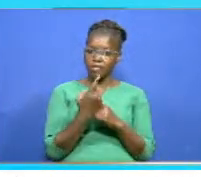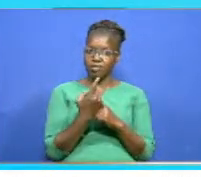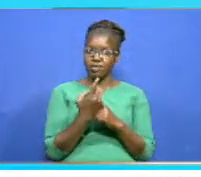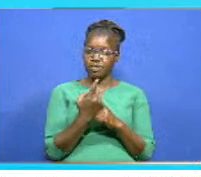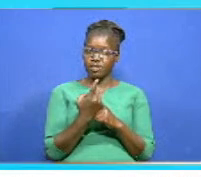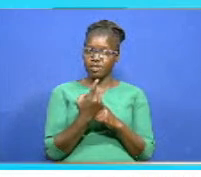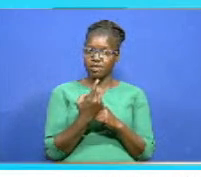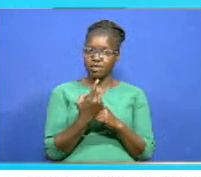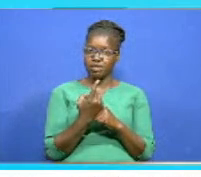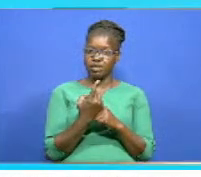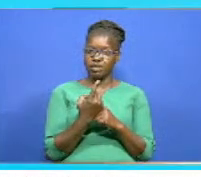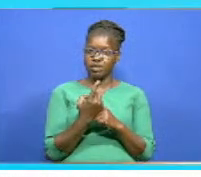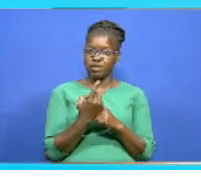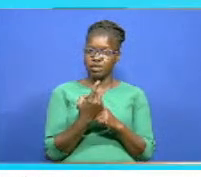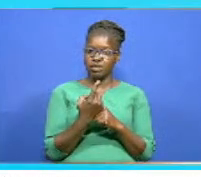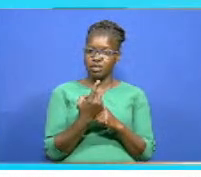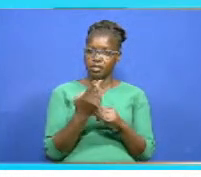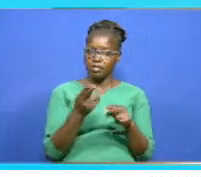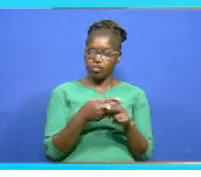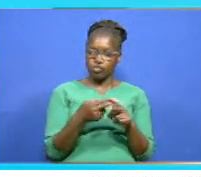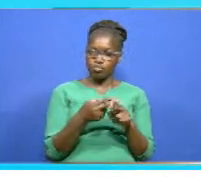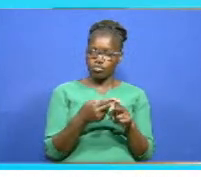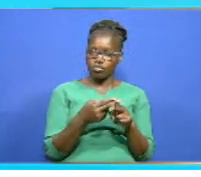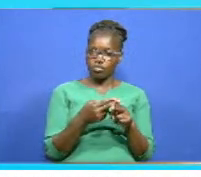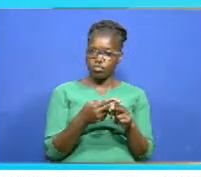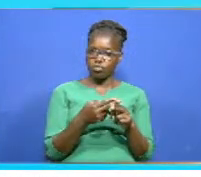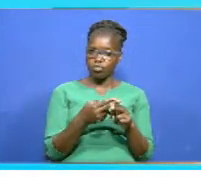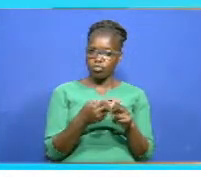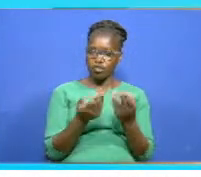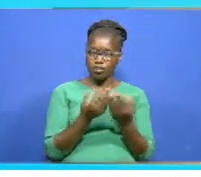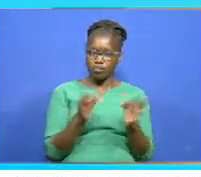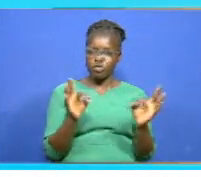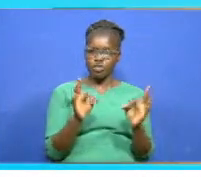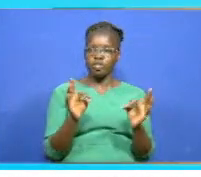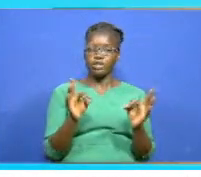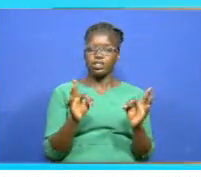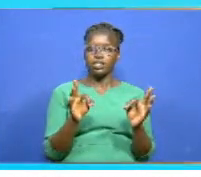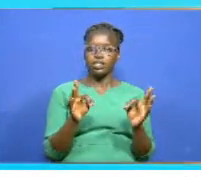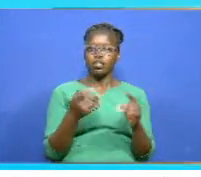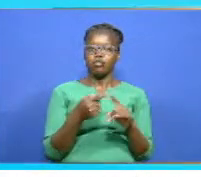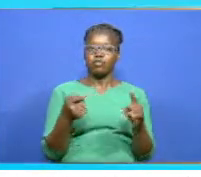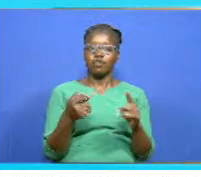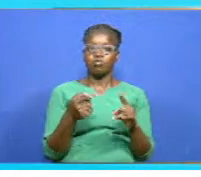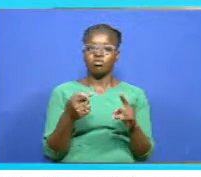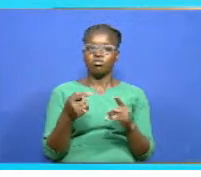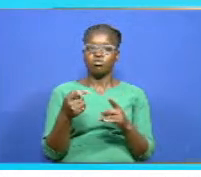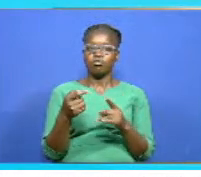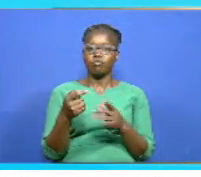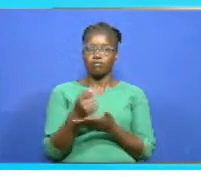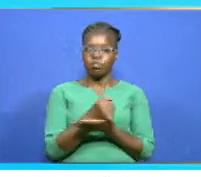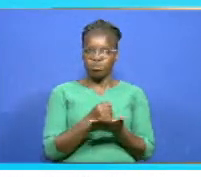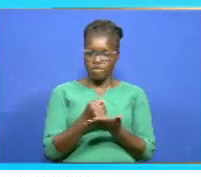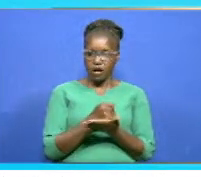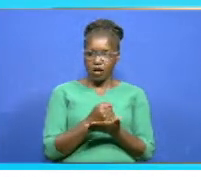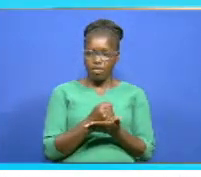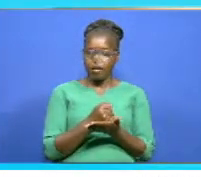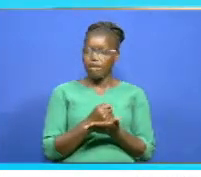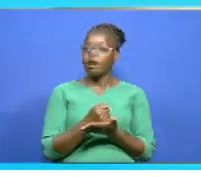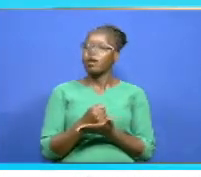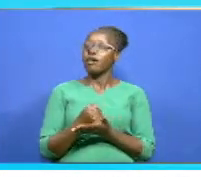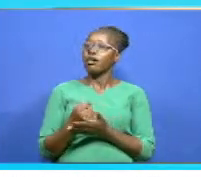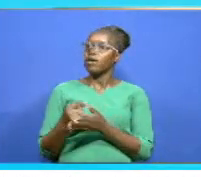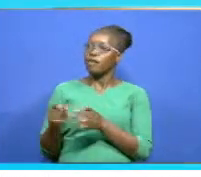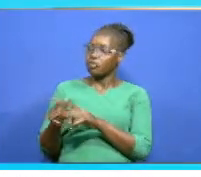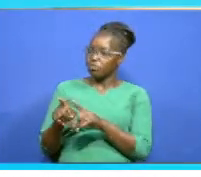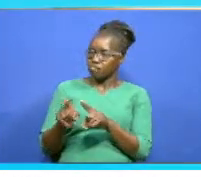are coming by elections are free from what we saw. And then you know also, I think the other